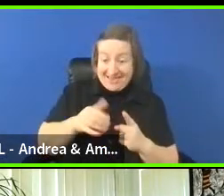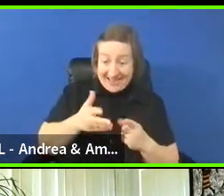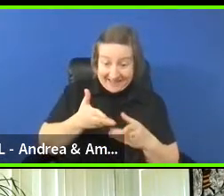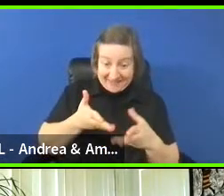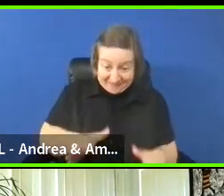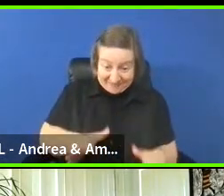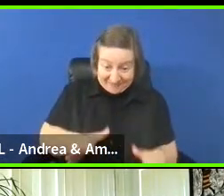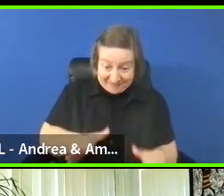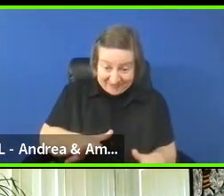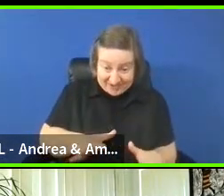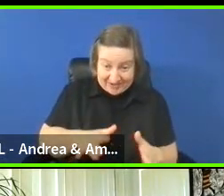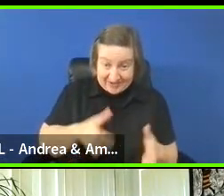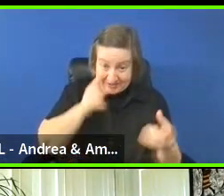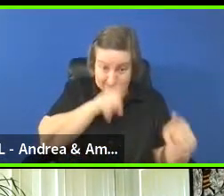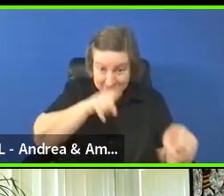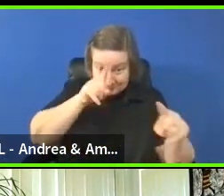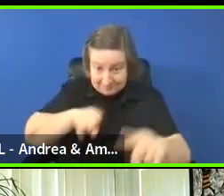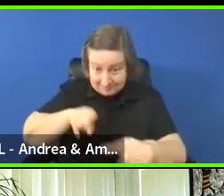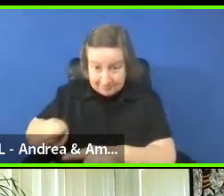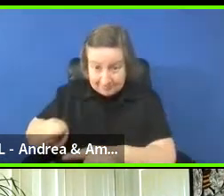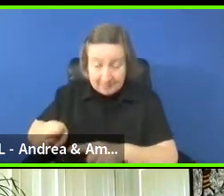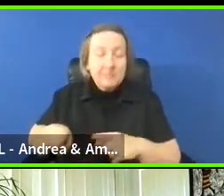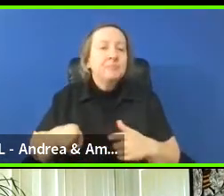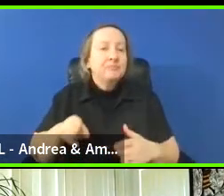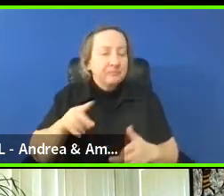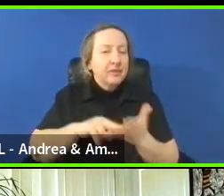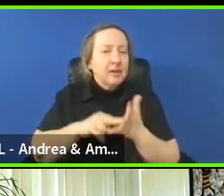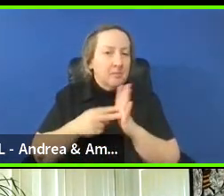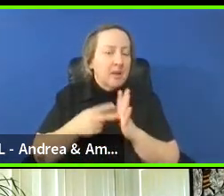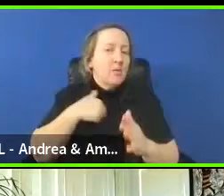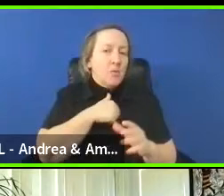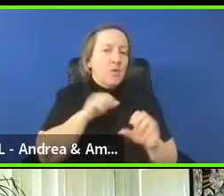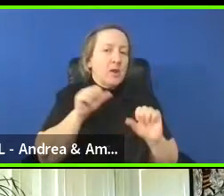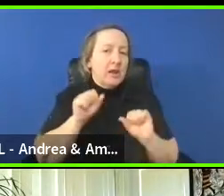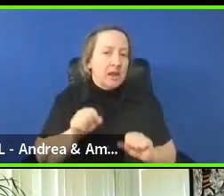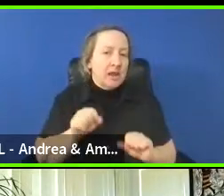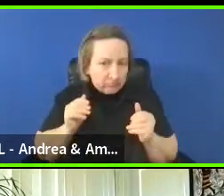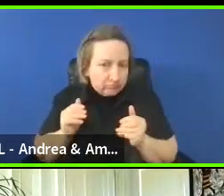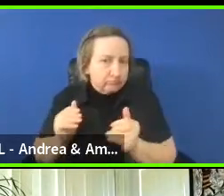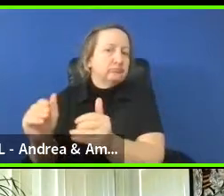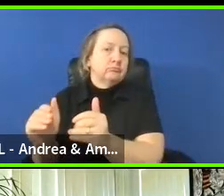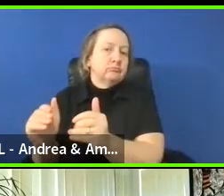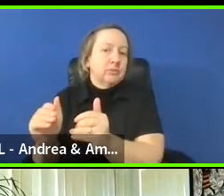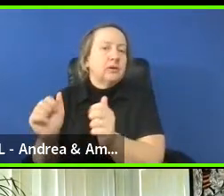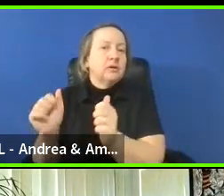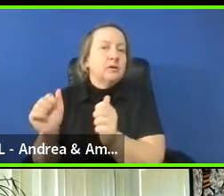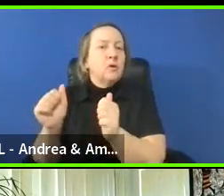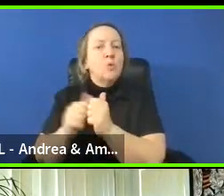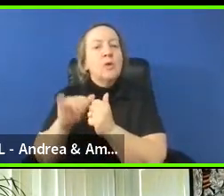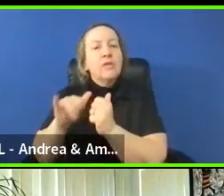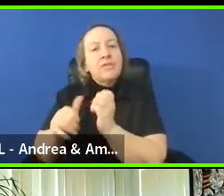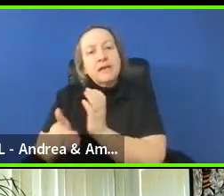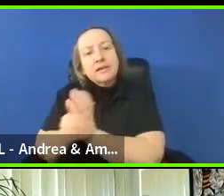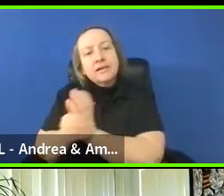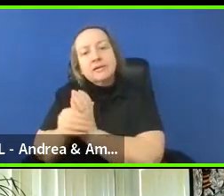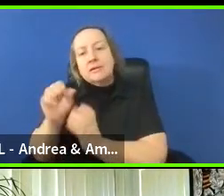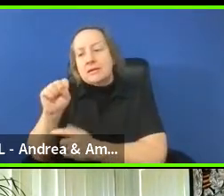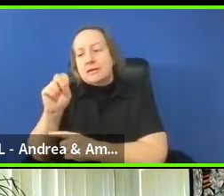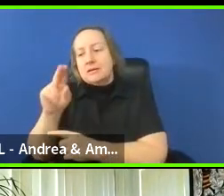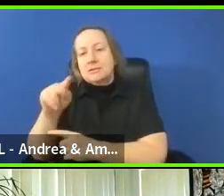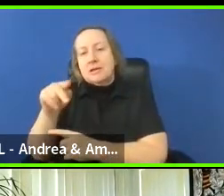completed, then we will be able to proceed into the supplemental environmental impact